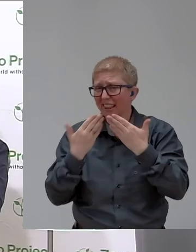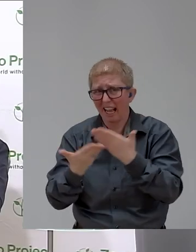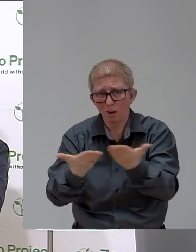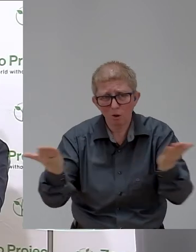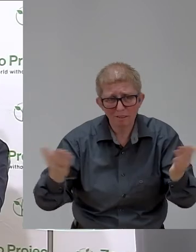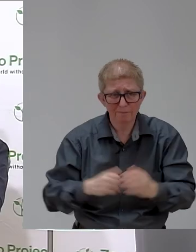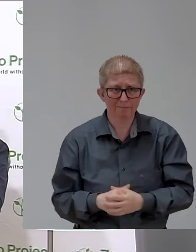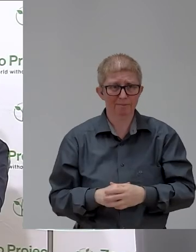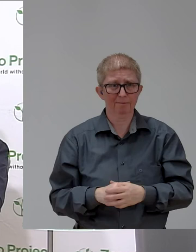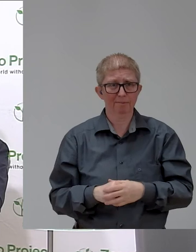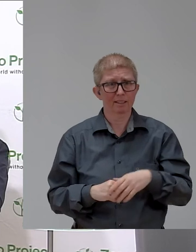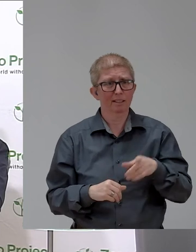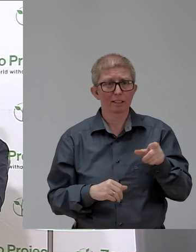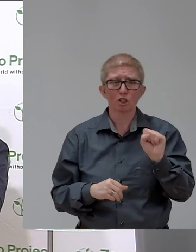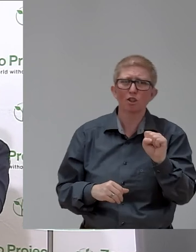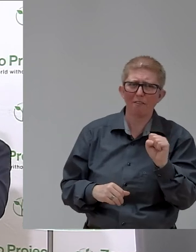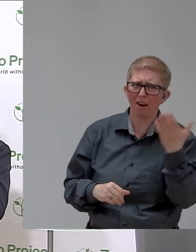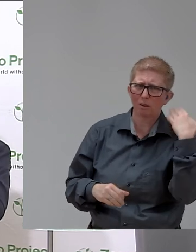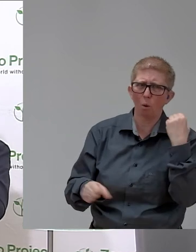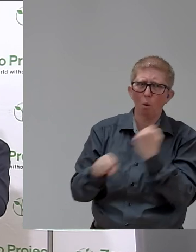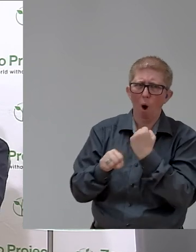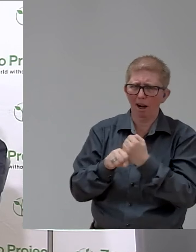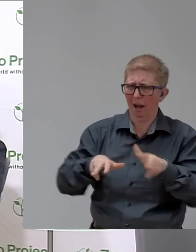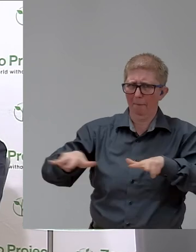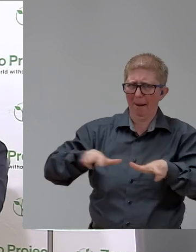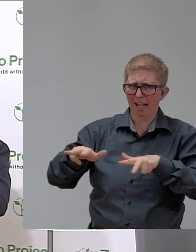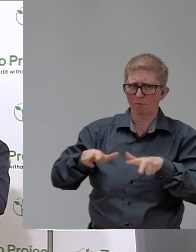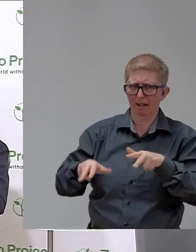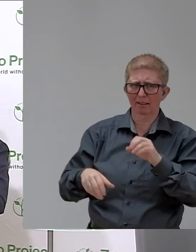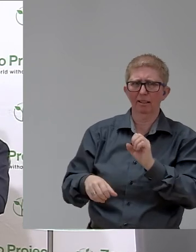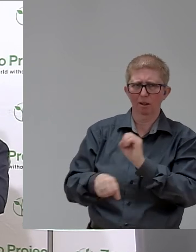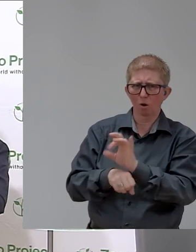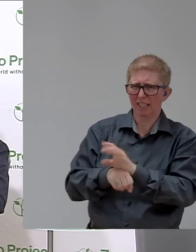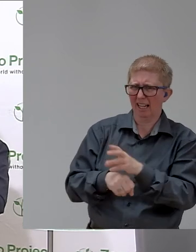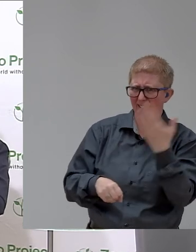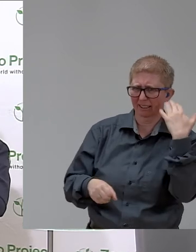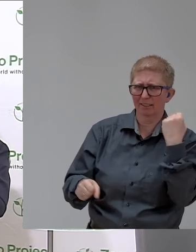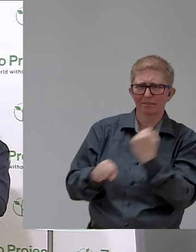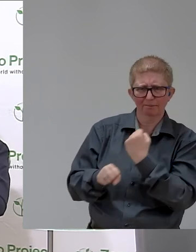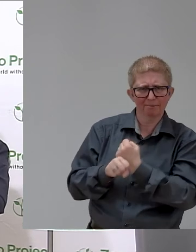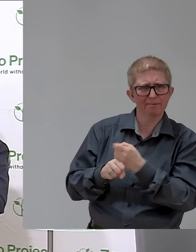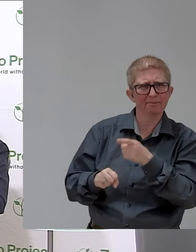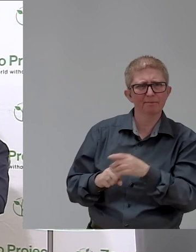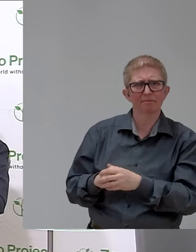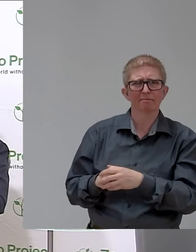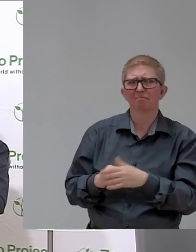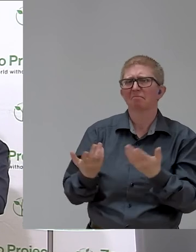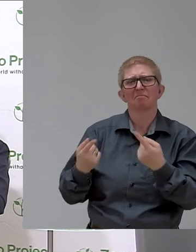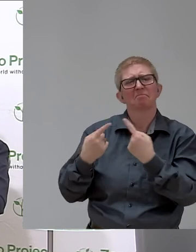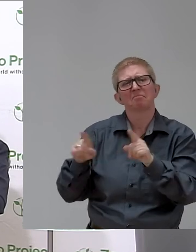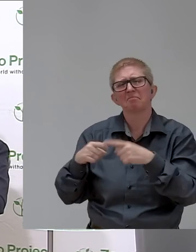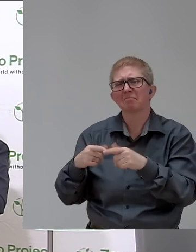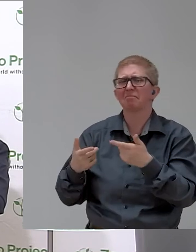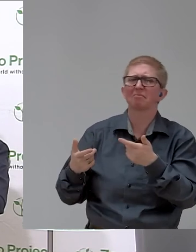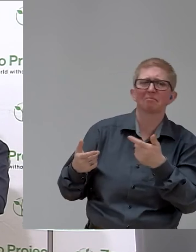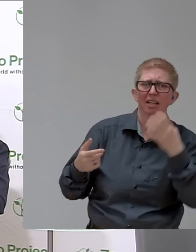management consulting and supporting both for-profit and a lot of non-profit organizations in their replication and scaling journey.